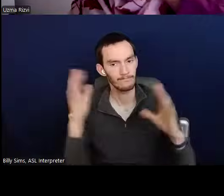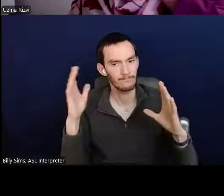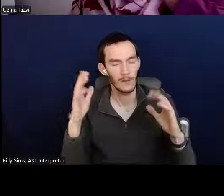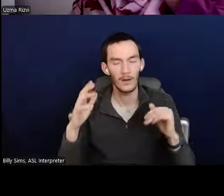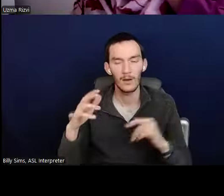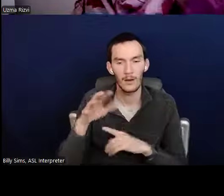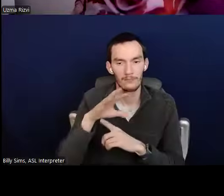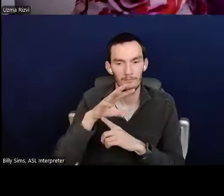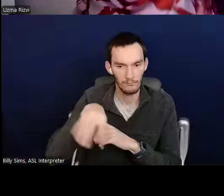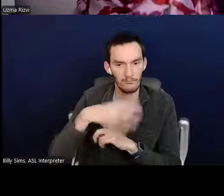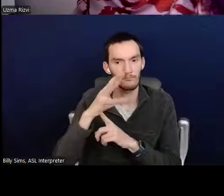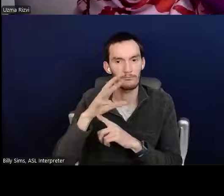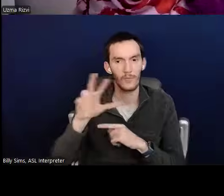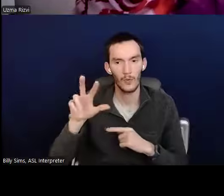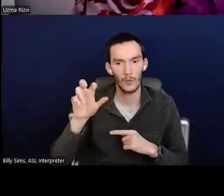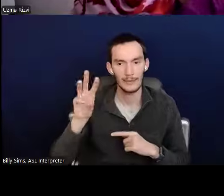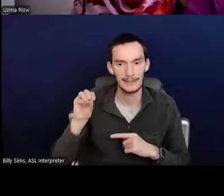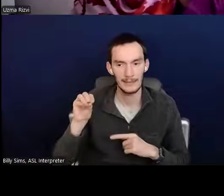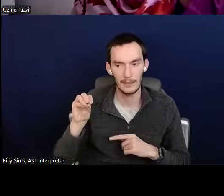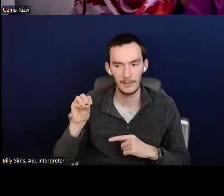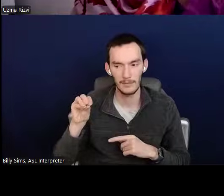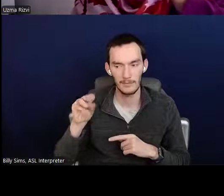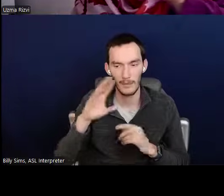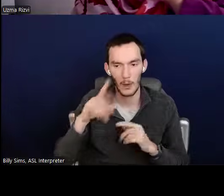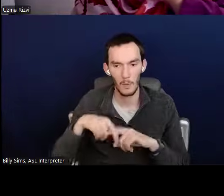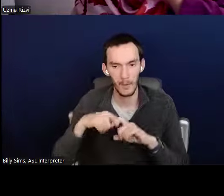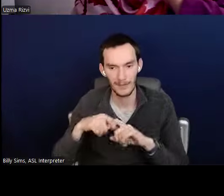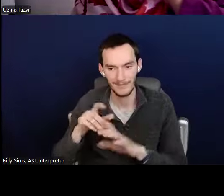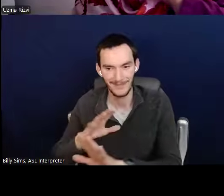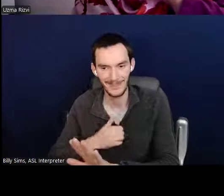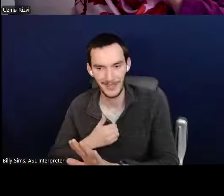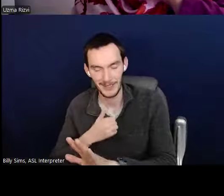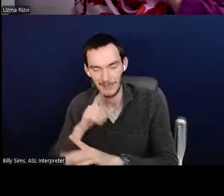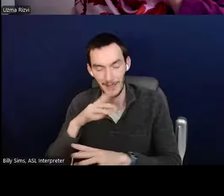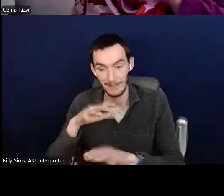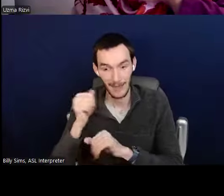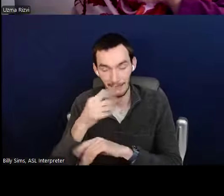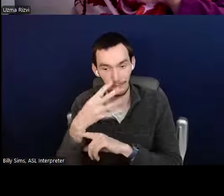360 video. And so this allows us to then, I'm just going to pause it. Oh, it goes so fast.